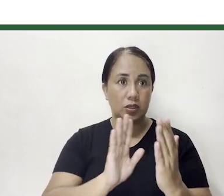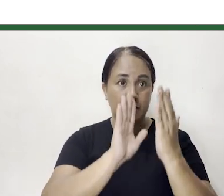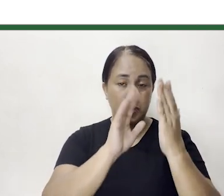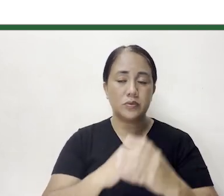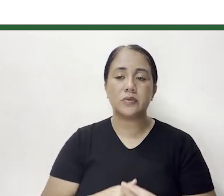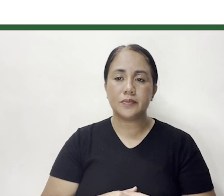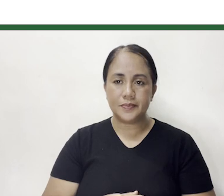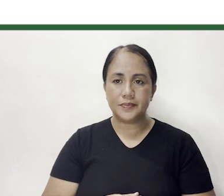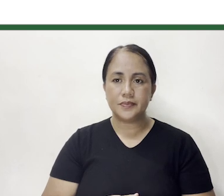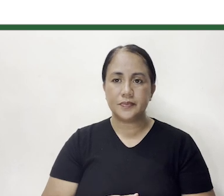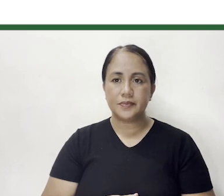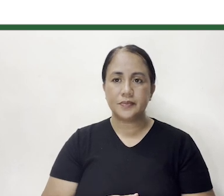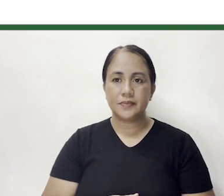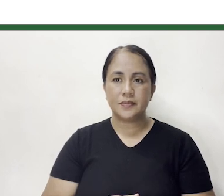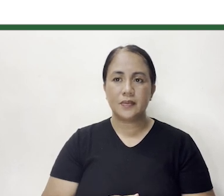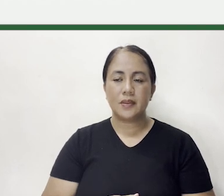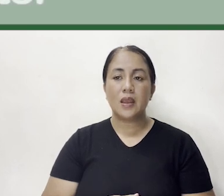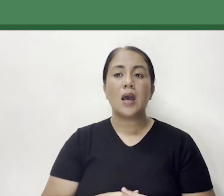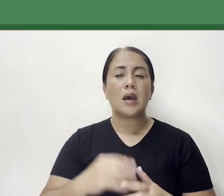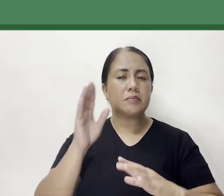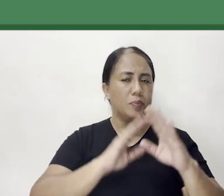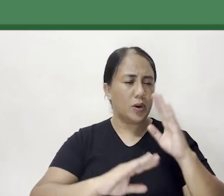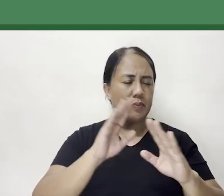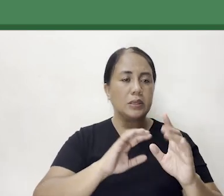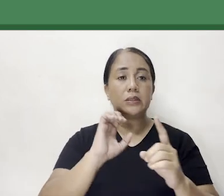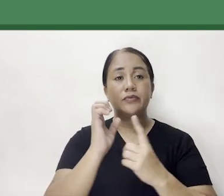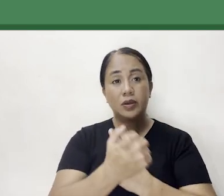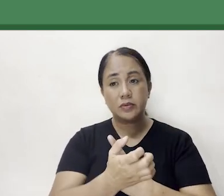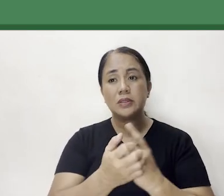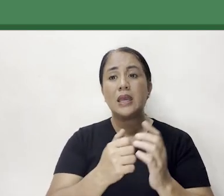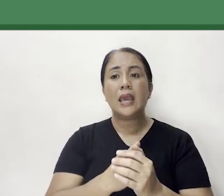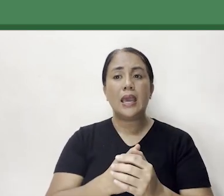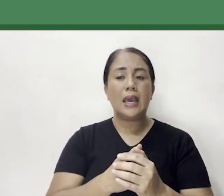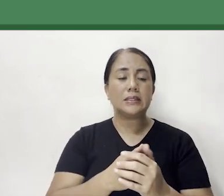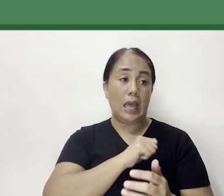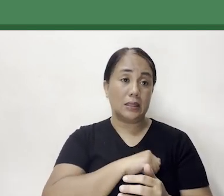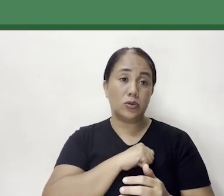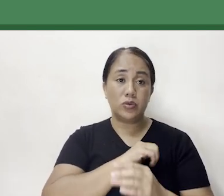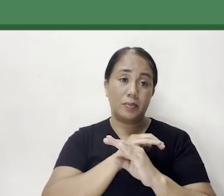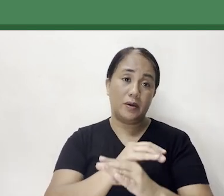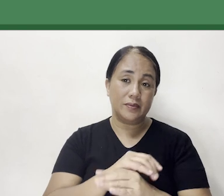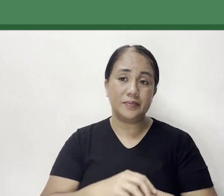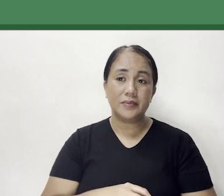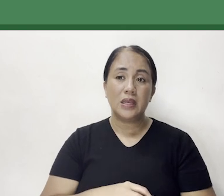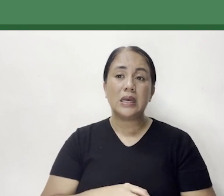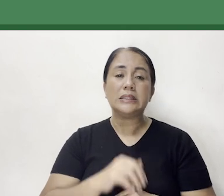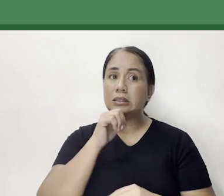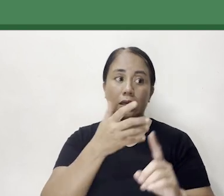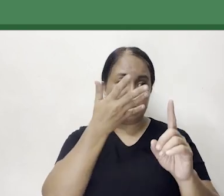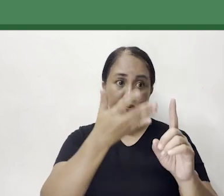C. Social approach. The problem is the environmental and attitudinal